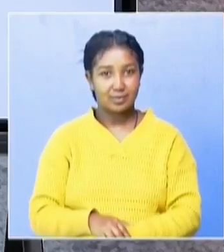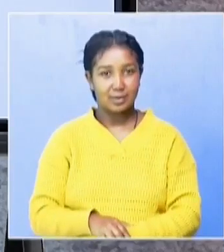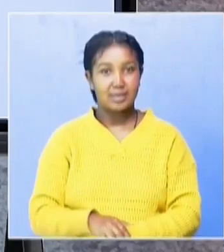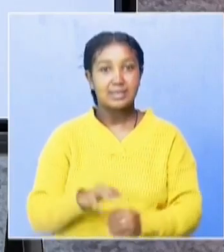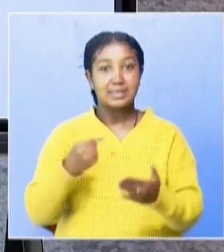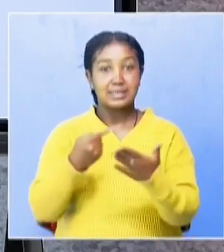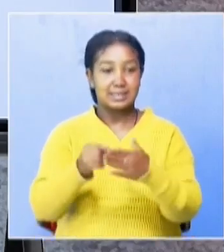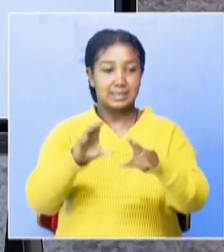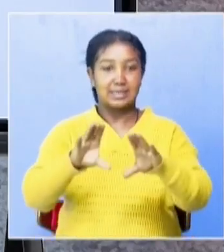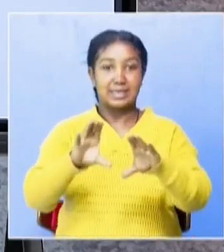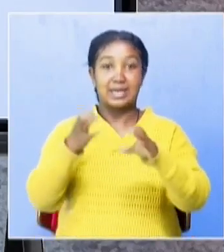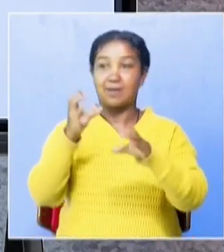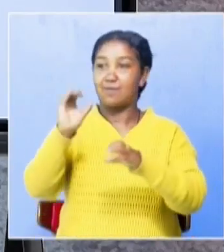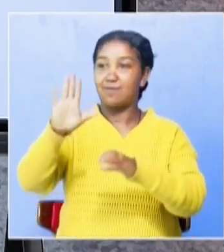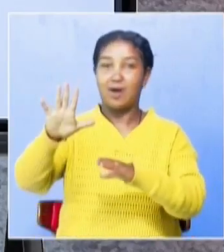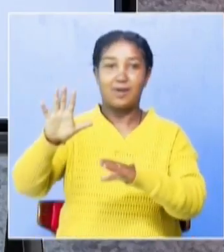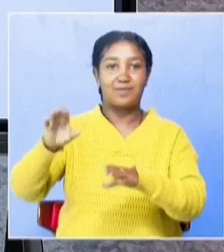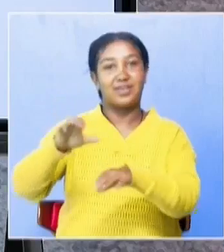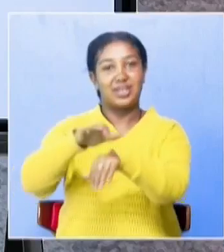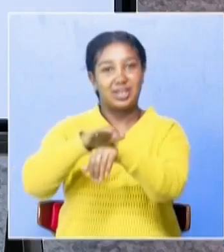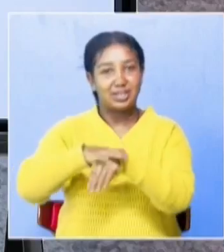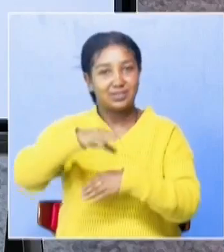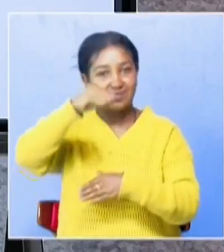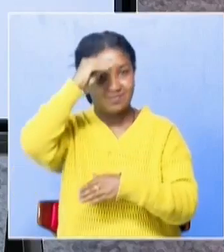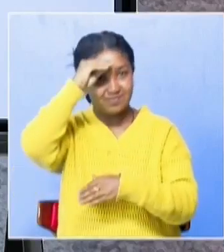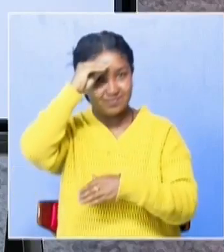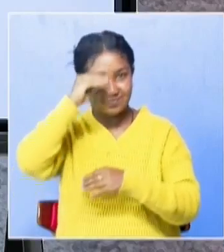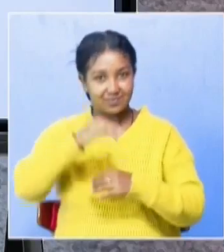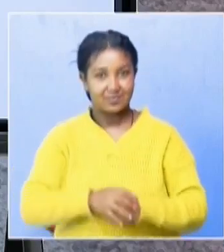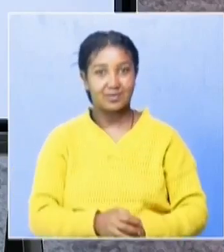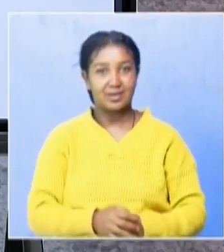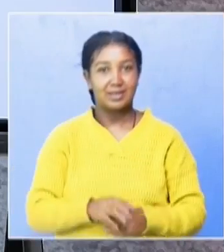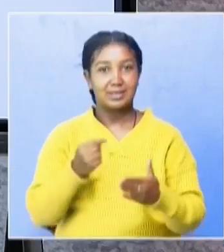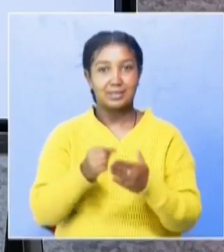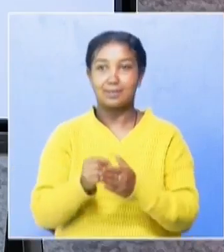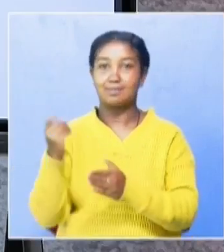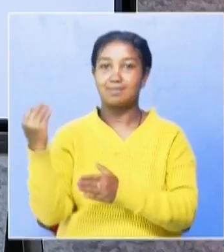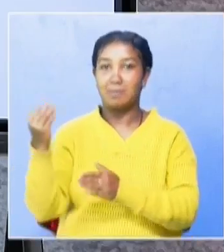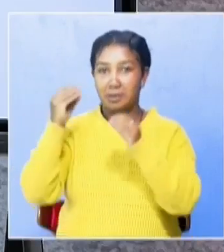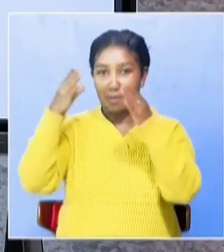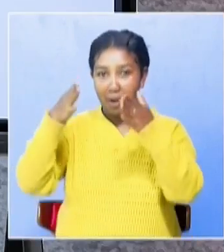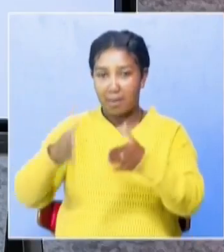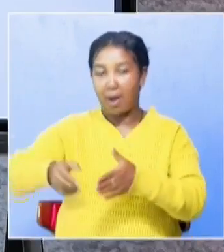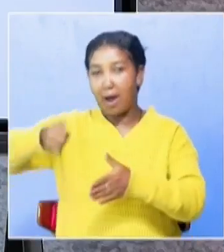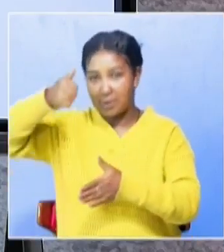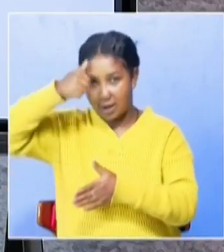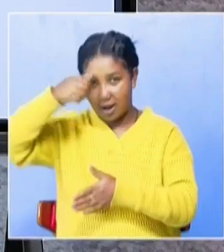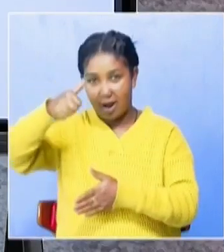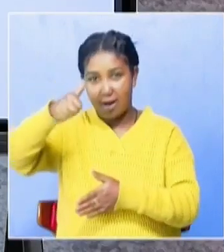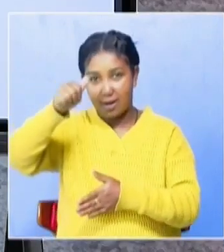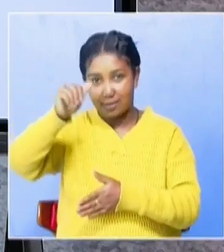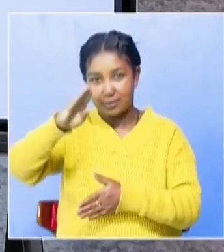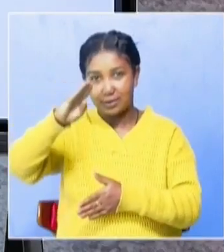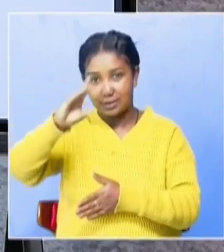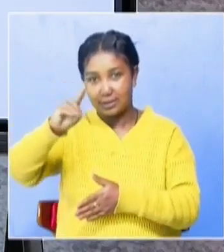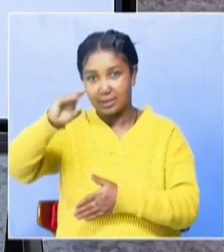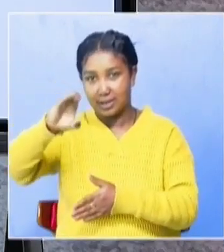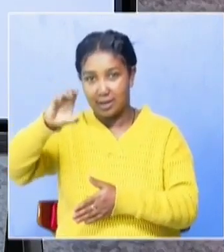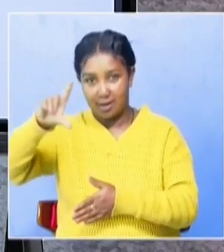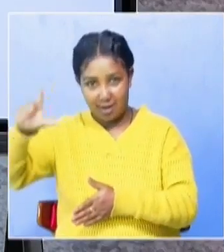This is grade 5 English language home tutorial class. It is presented by Abdullah Gurvana.